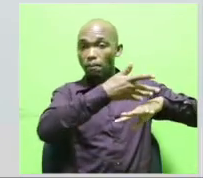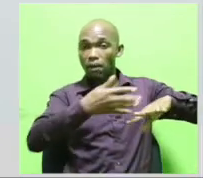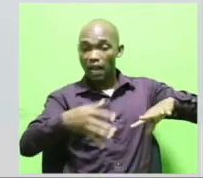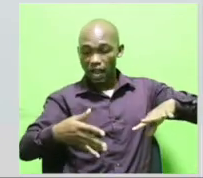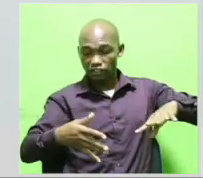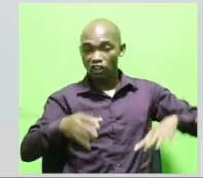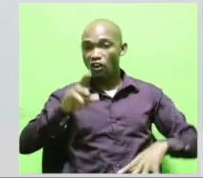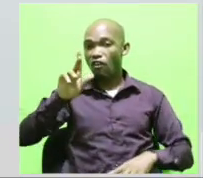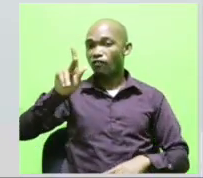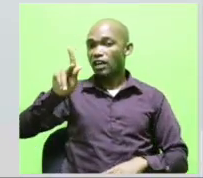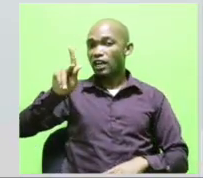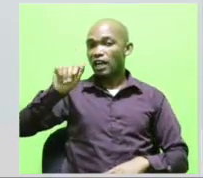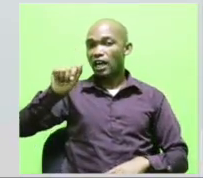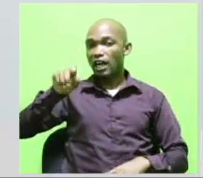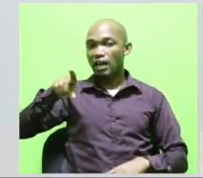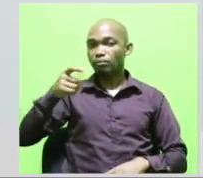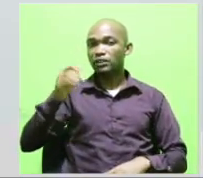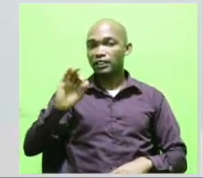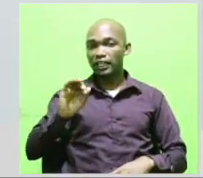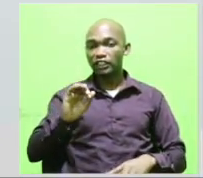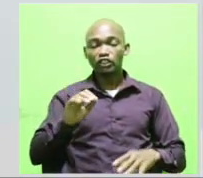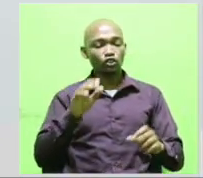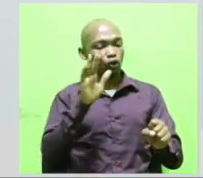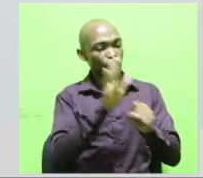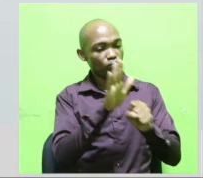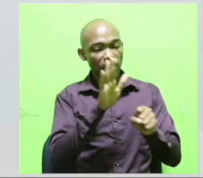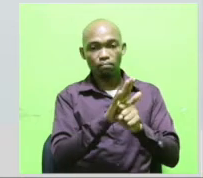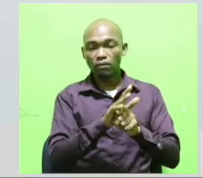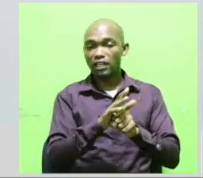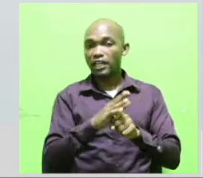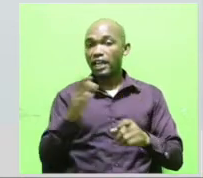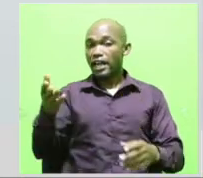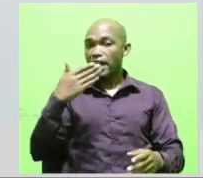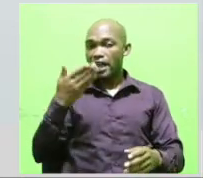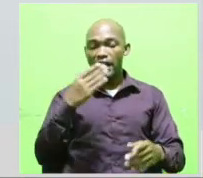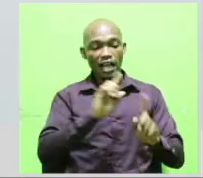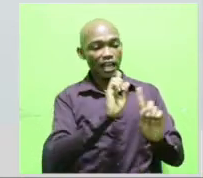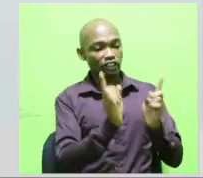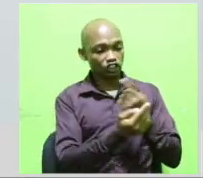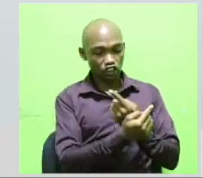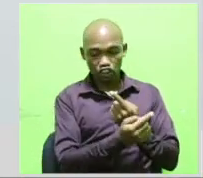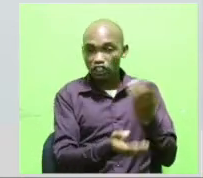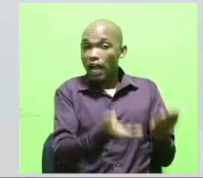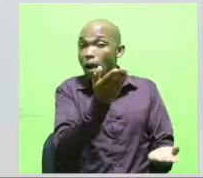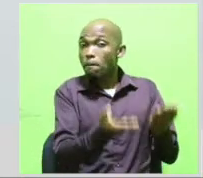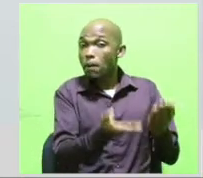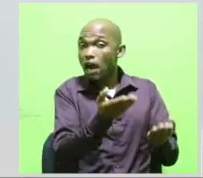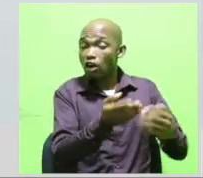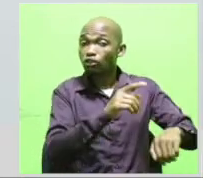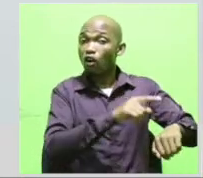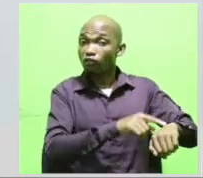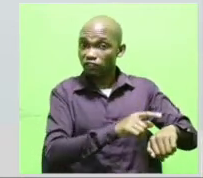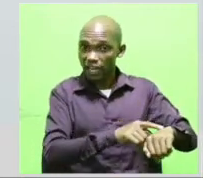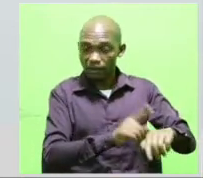capillaries. This means that more air can be exchanged in a given amount of time and make